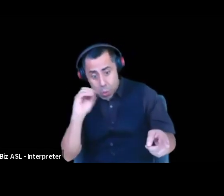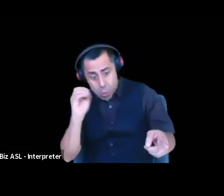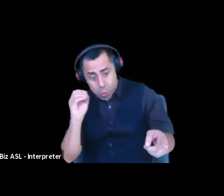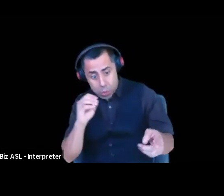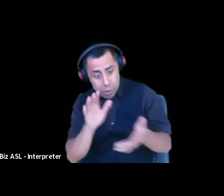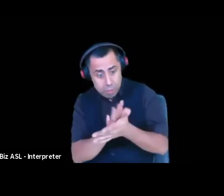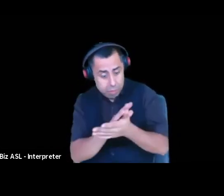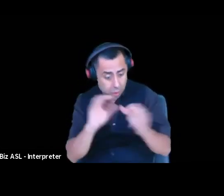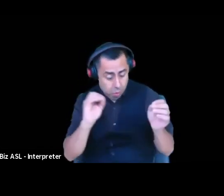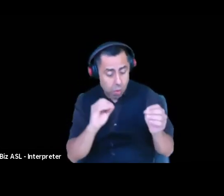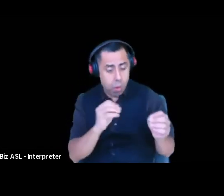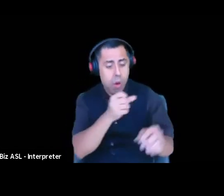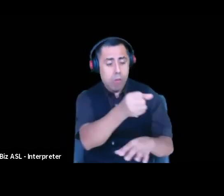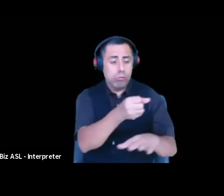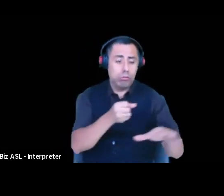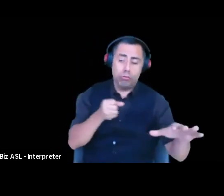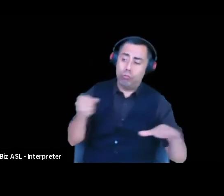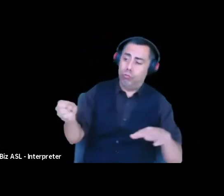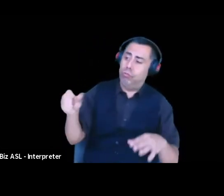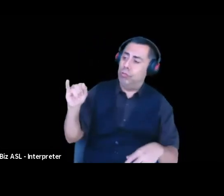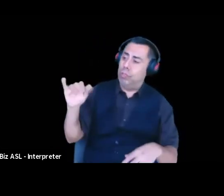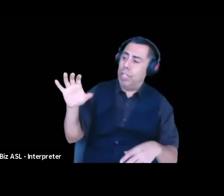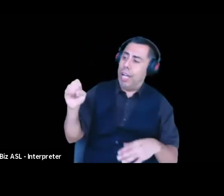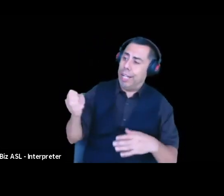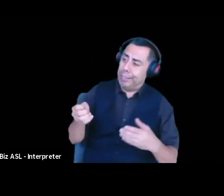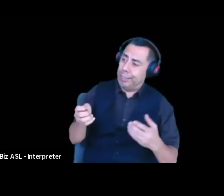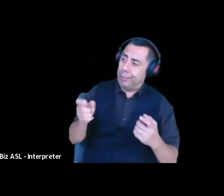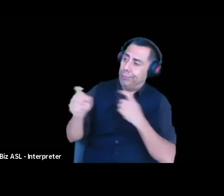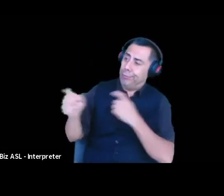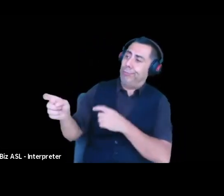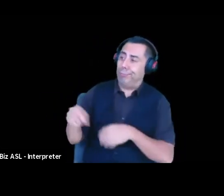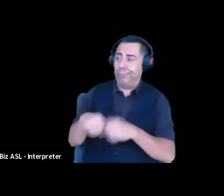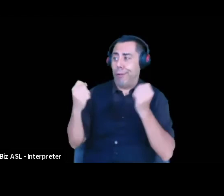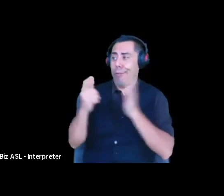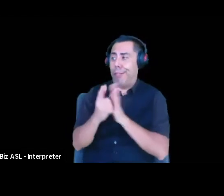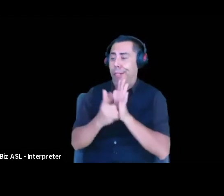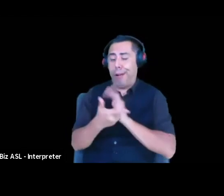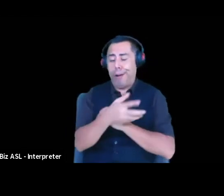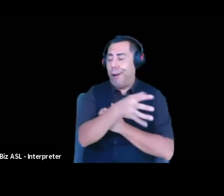for criminalization and to be turned over to,